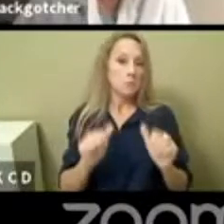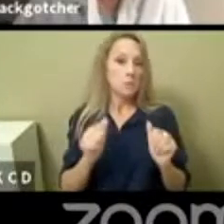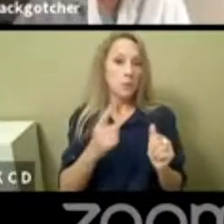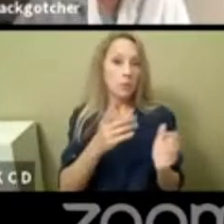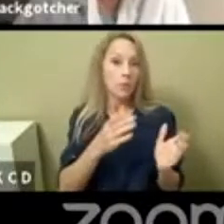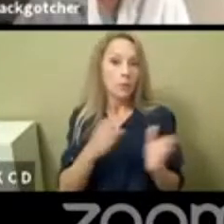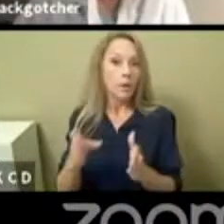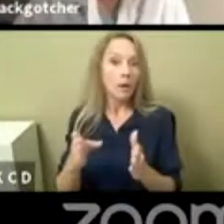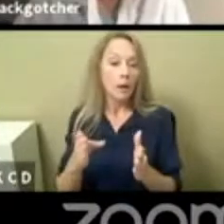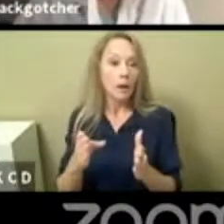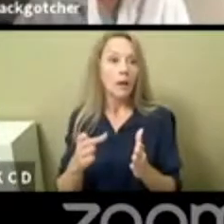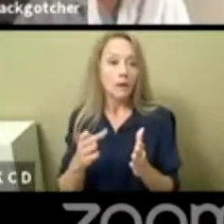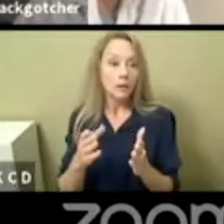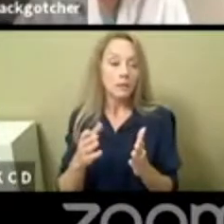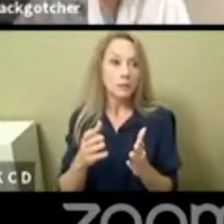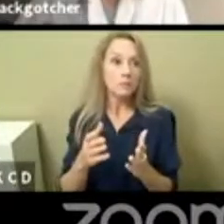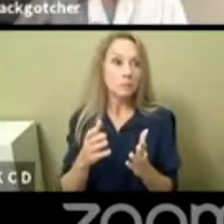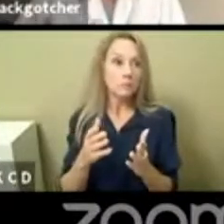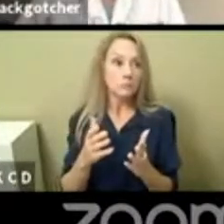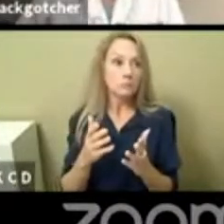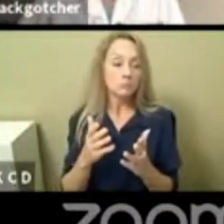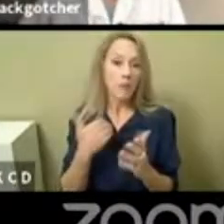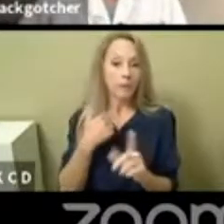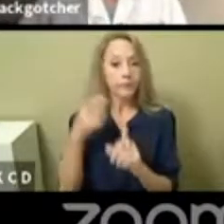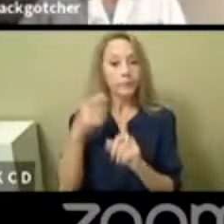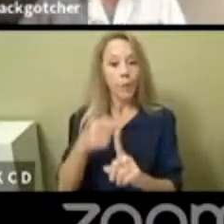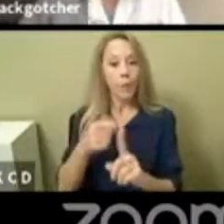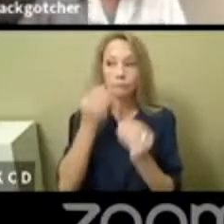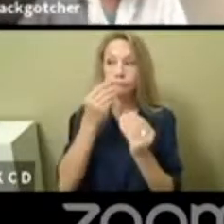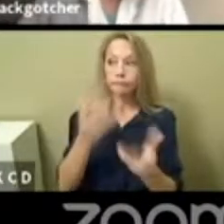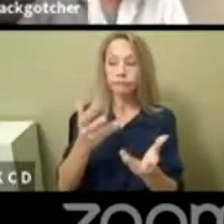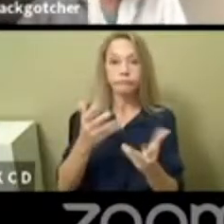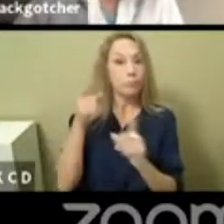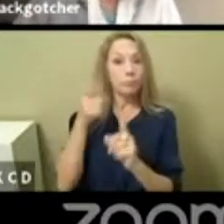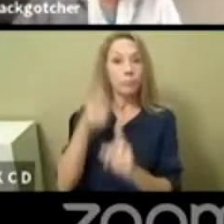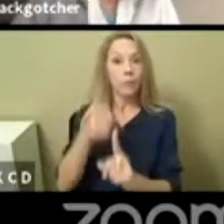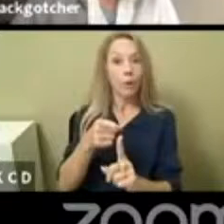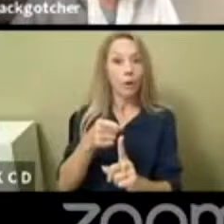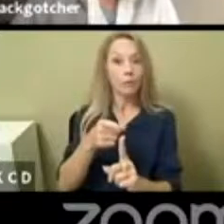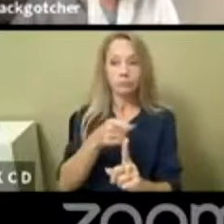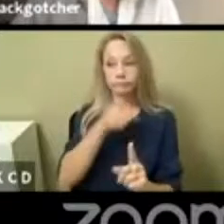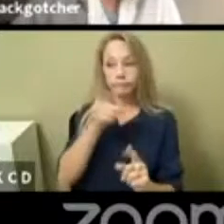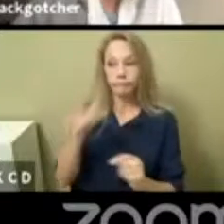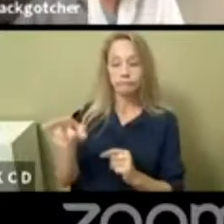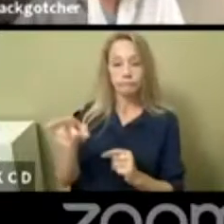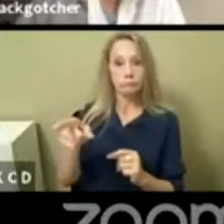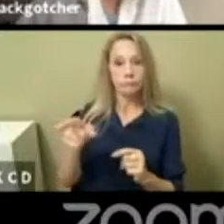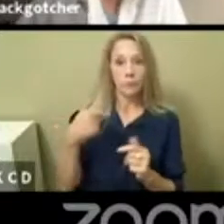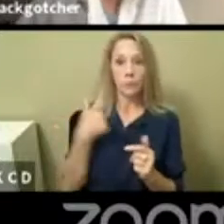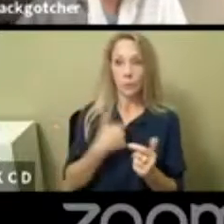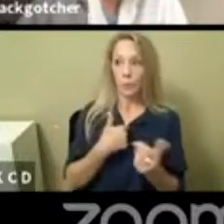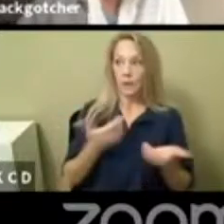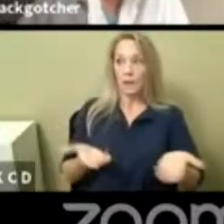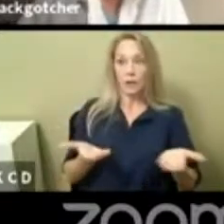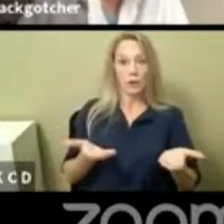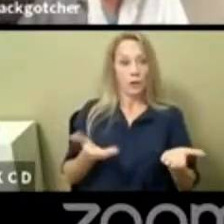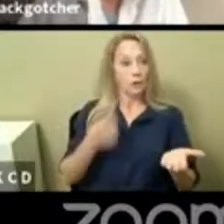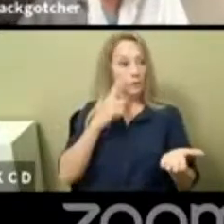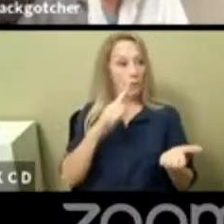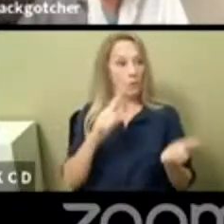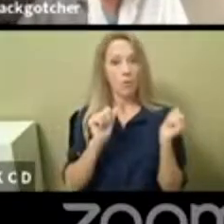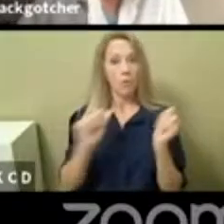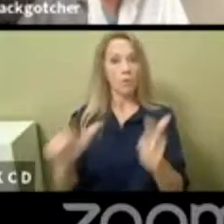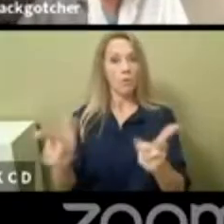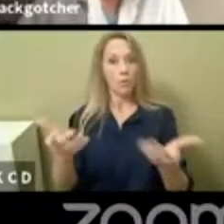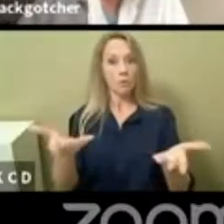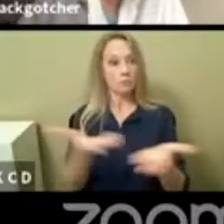a point. And I think we need to make the point back to the county commission that we are here for everybody and for